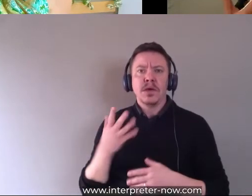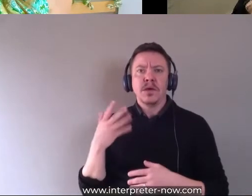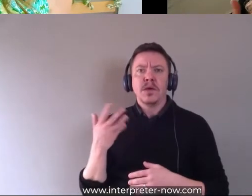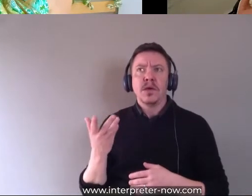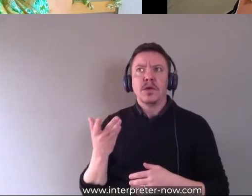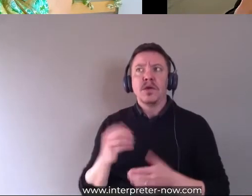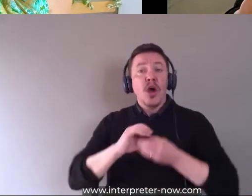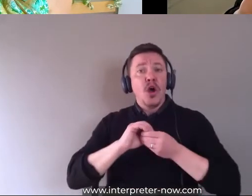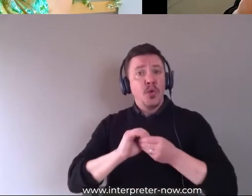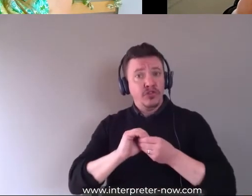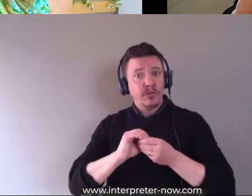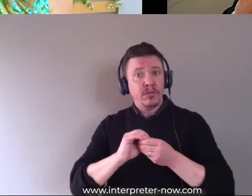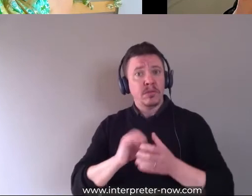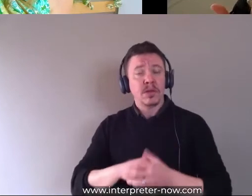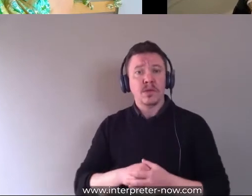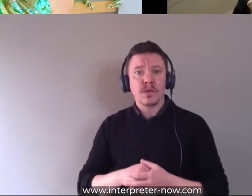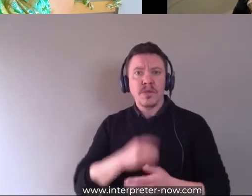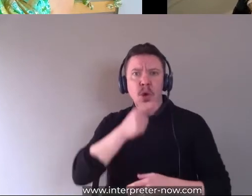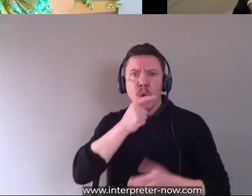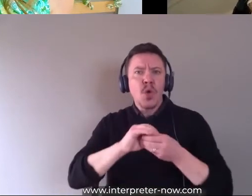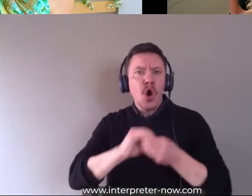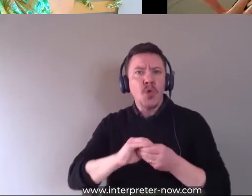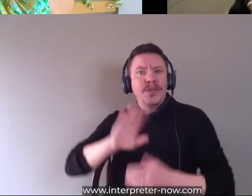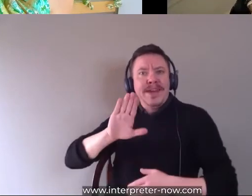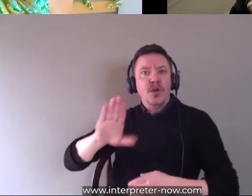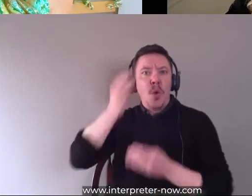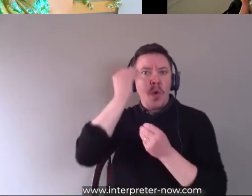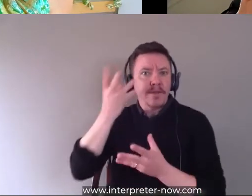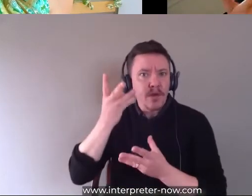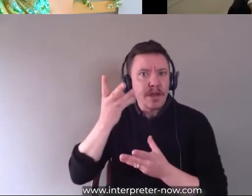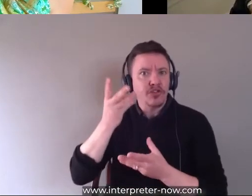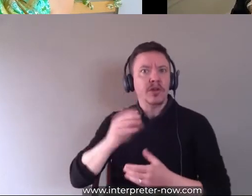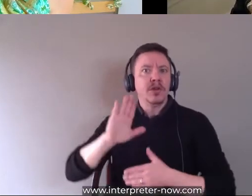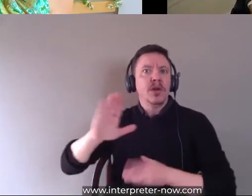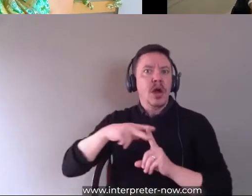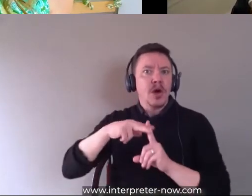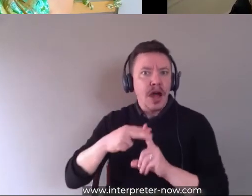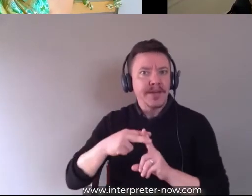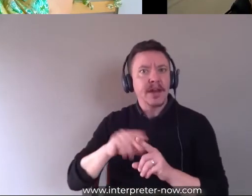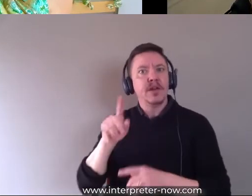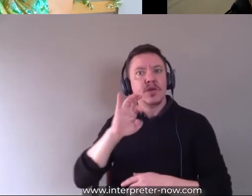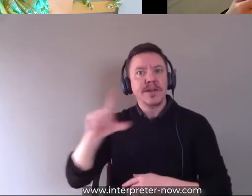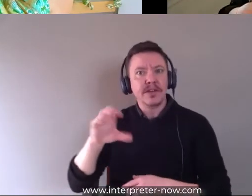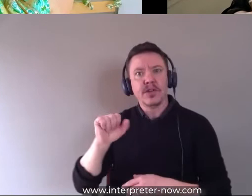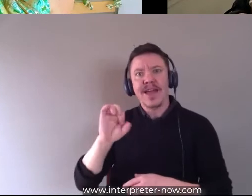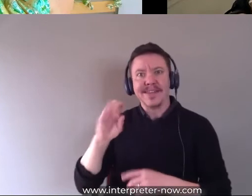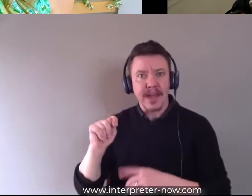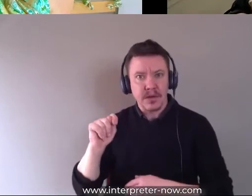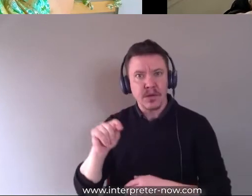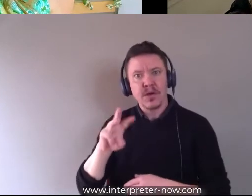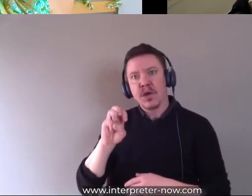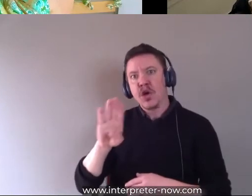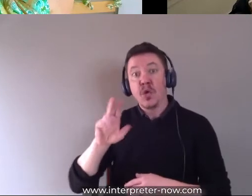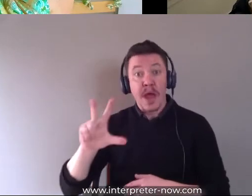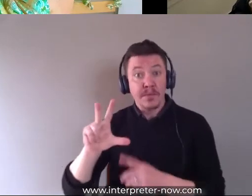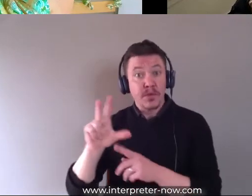When I say ownership, it's like, who owns your information? Who owns your content? Who owns your digital assets? And in Web3,